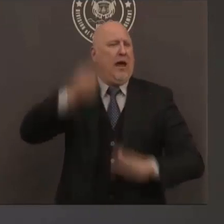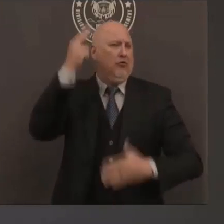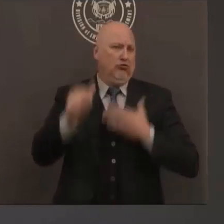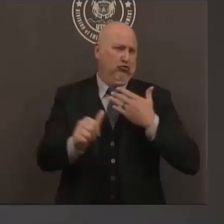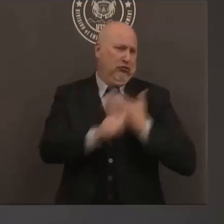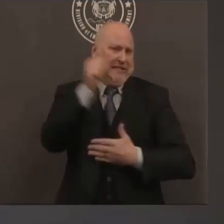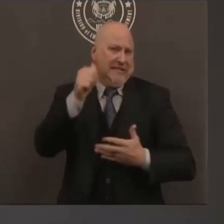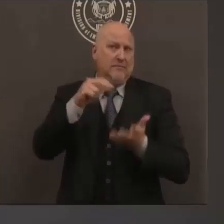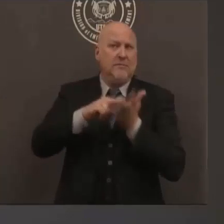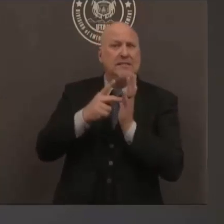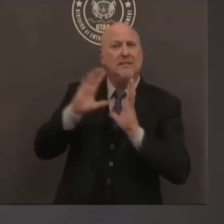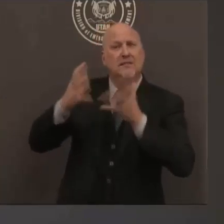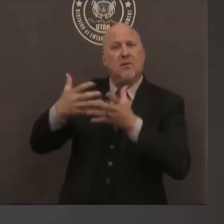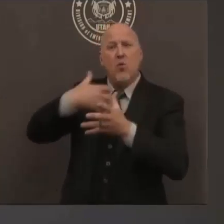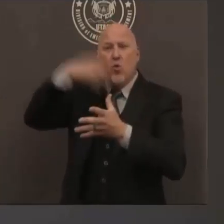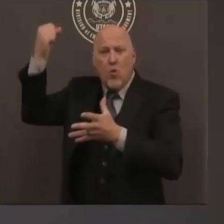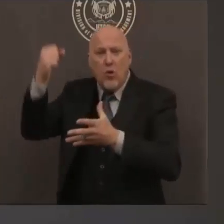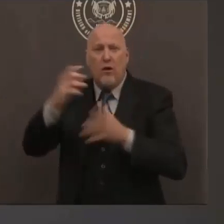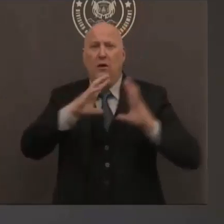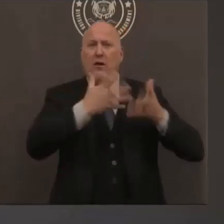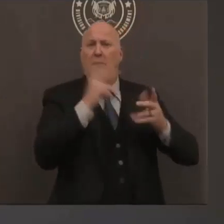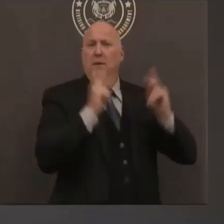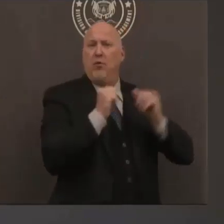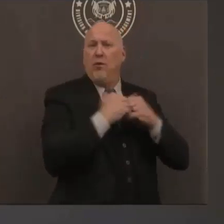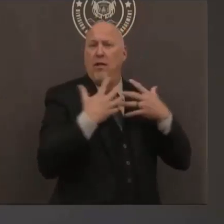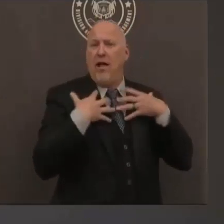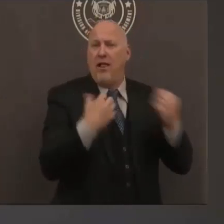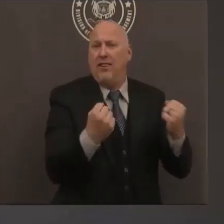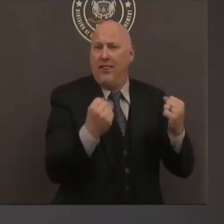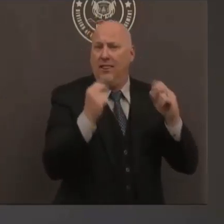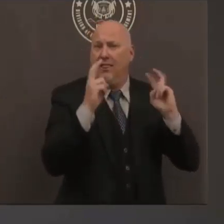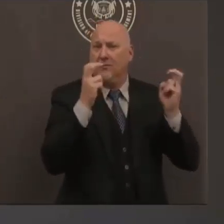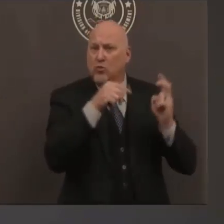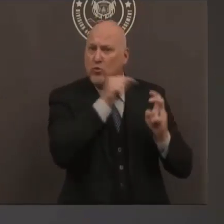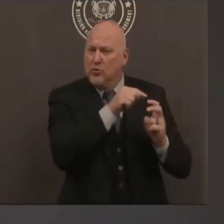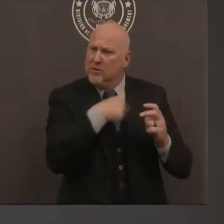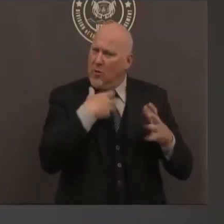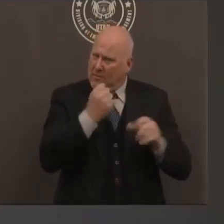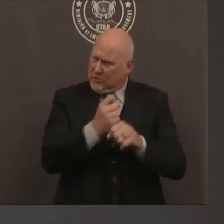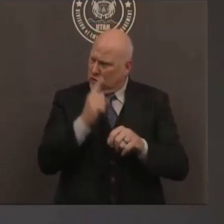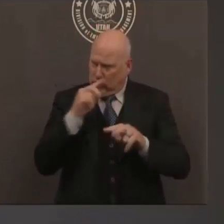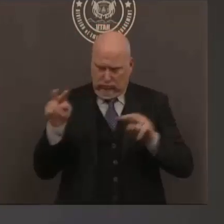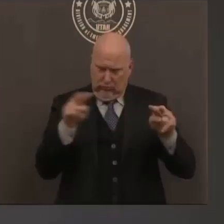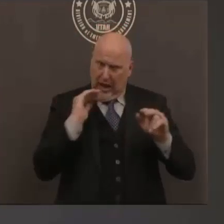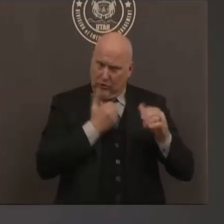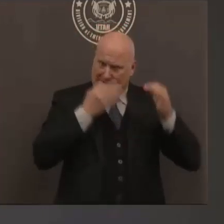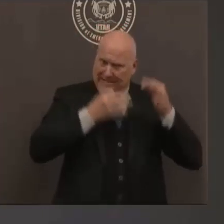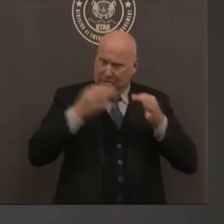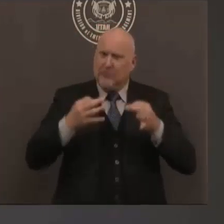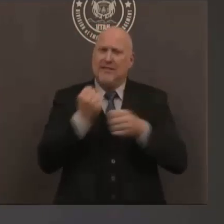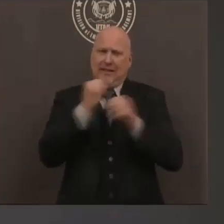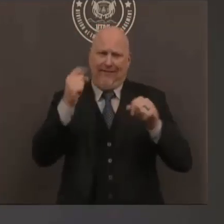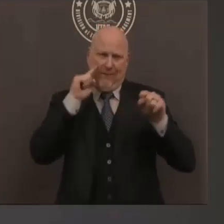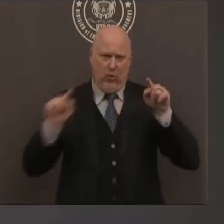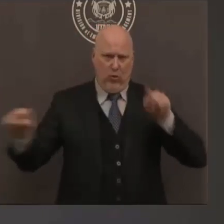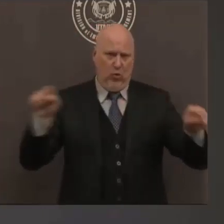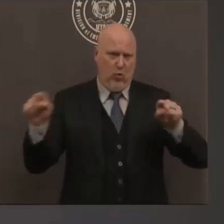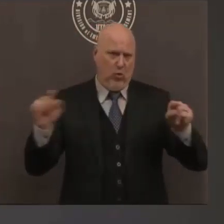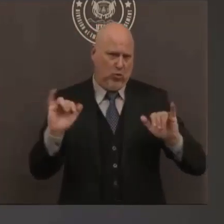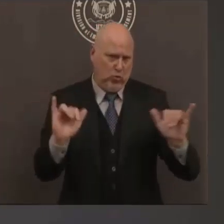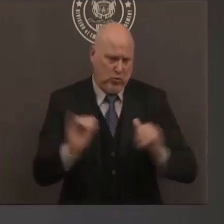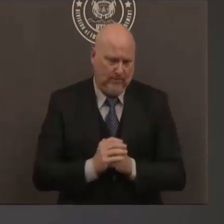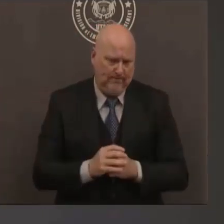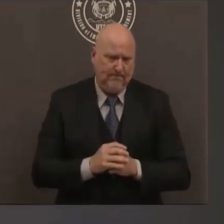a more moderate situation than we've had in the past. How are we going to protect the health and well-being of high-risk populations? So I need